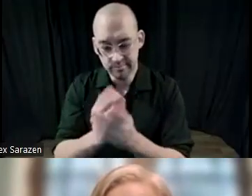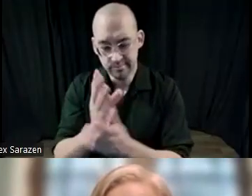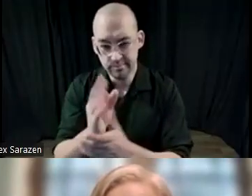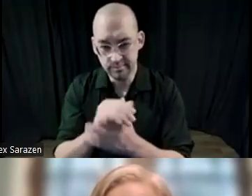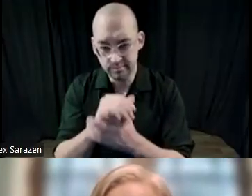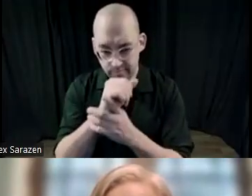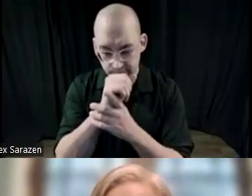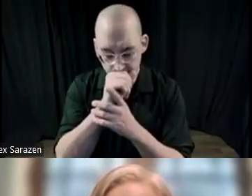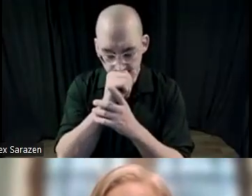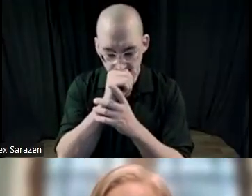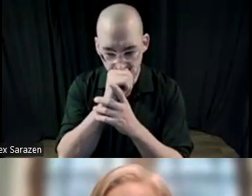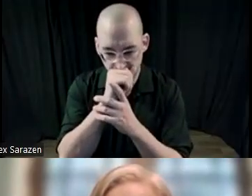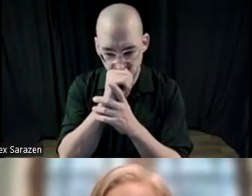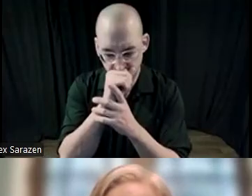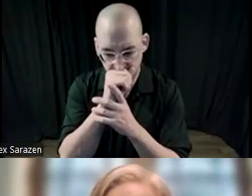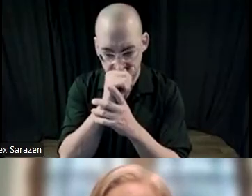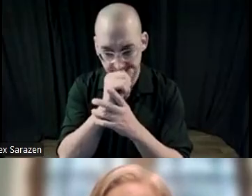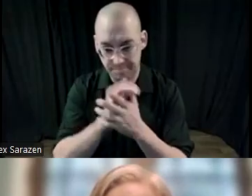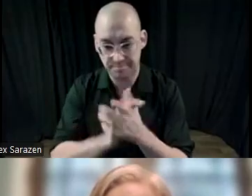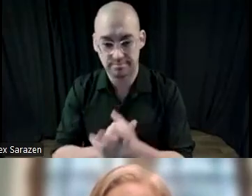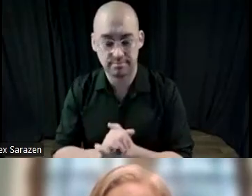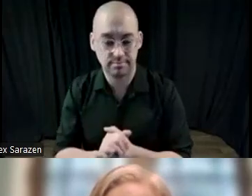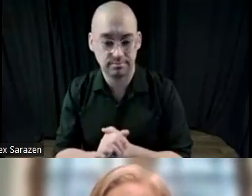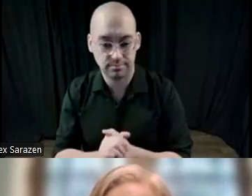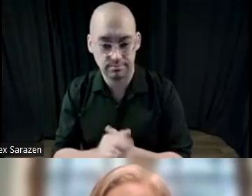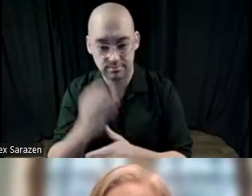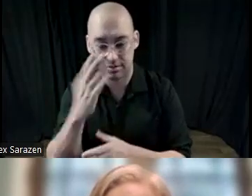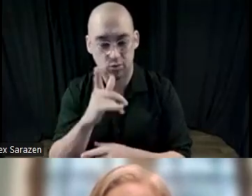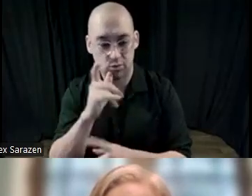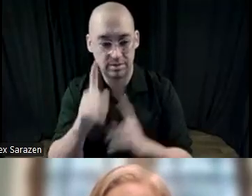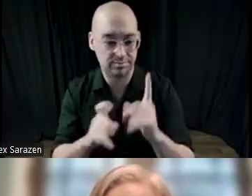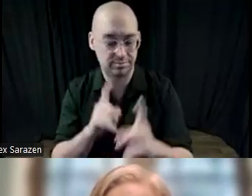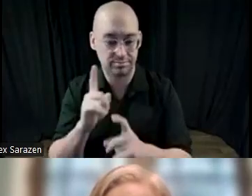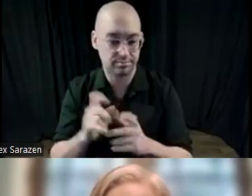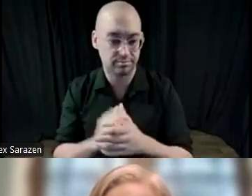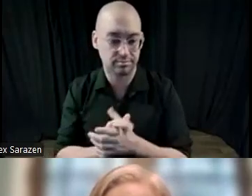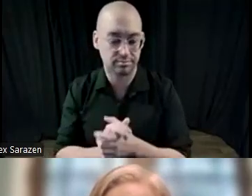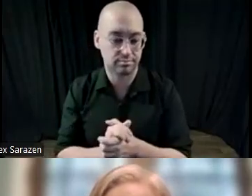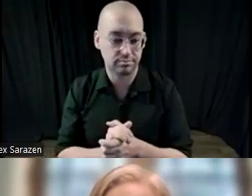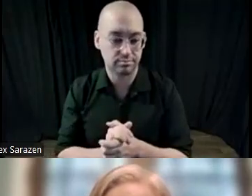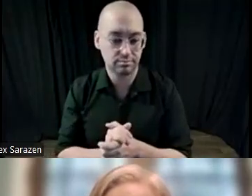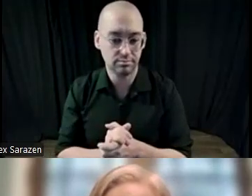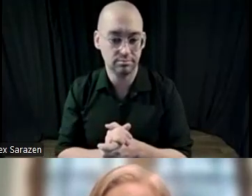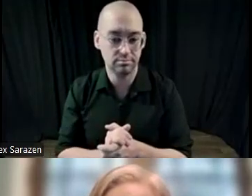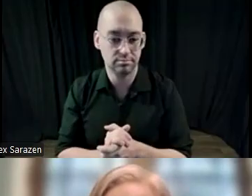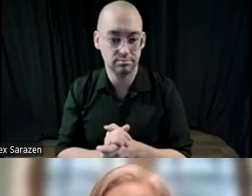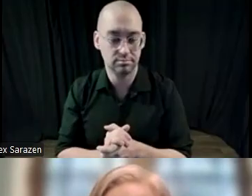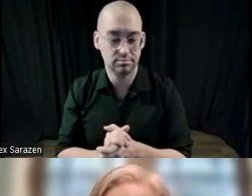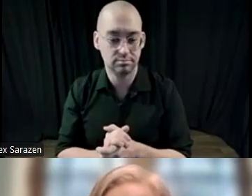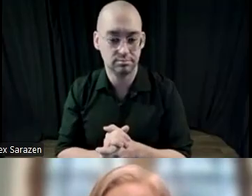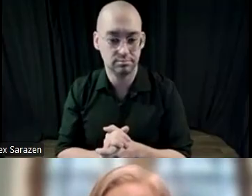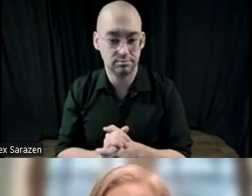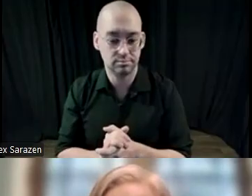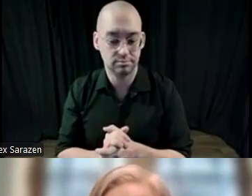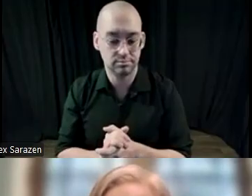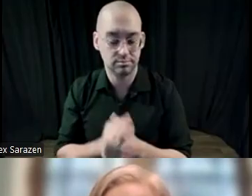I don't know who to ask that of. How do we, if there were interest, I'm obviously interested. I don't know if others are or